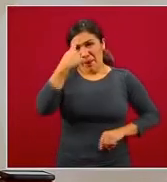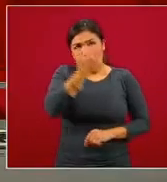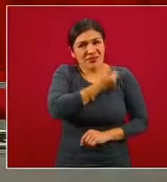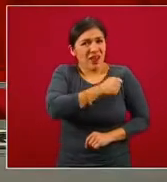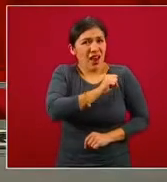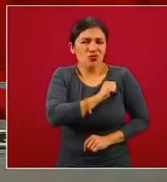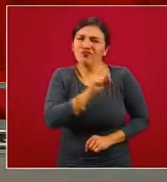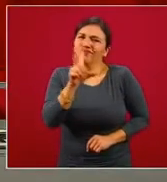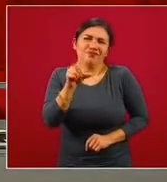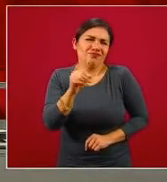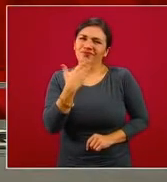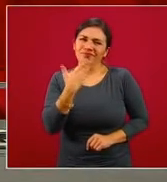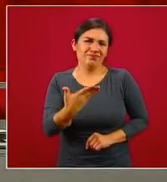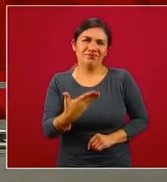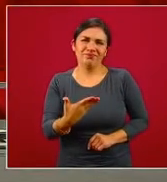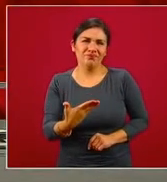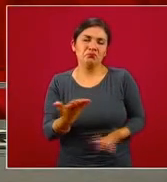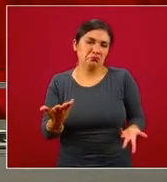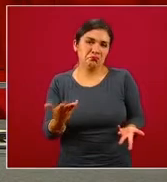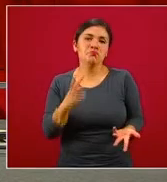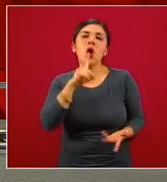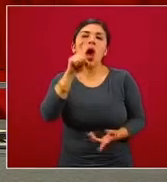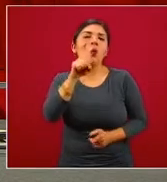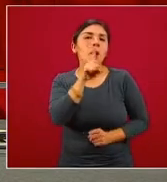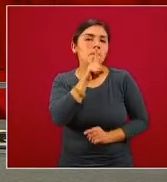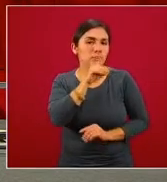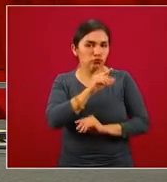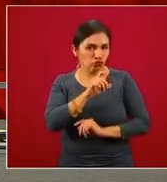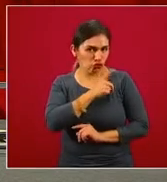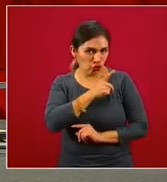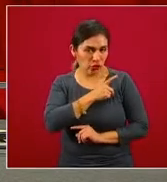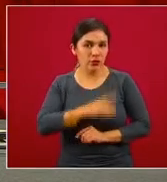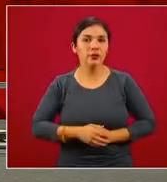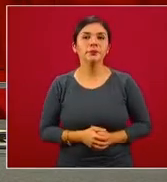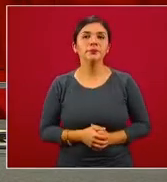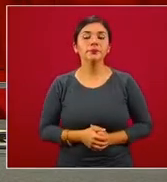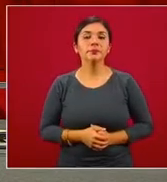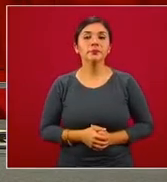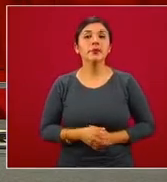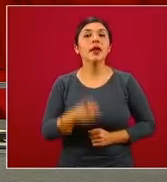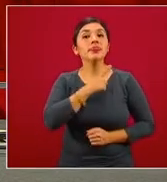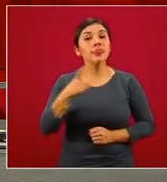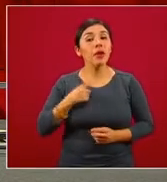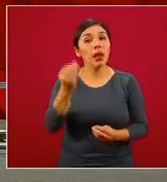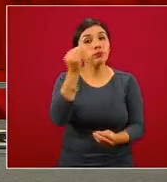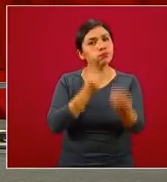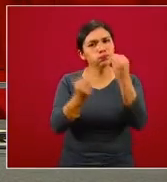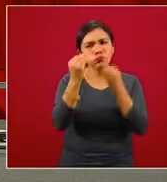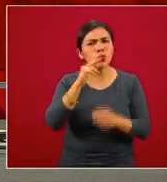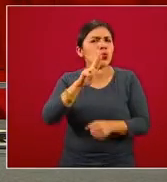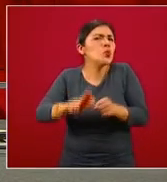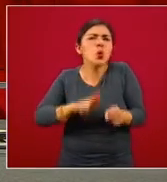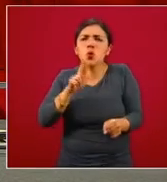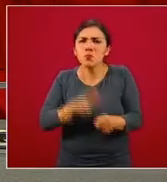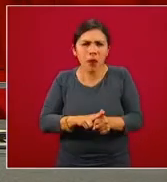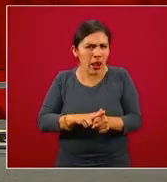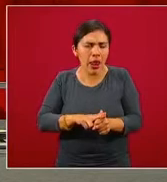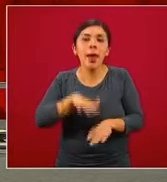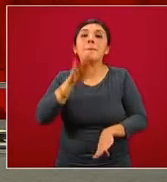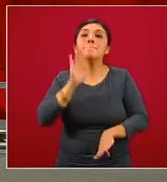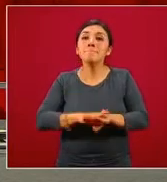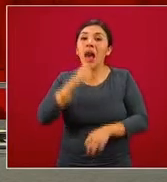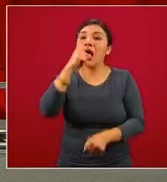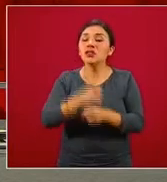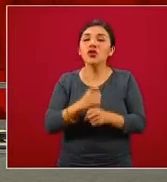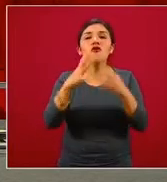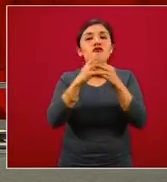remember, we're talking about plain, simple water, Agua at simple. least 2 liters a day. No Hay sugary que mantener una drinks. alimentación habitual, Sugary drinks are not preferentemente appropriate rica en for